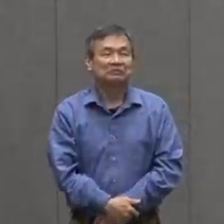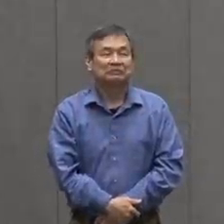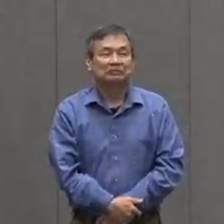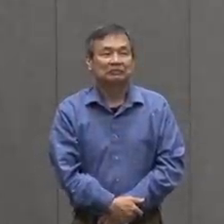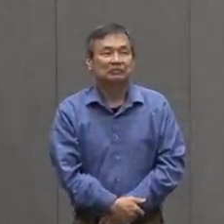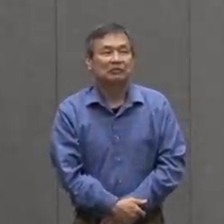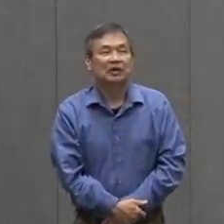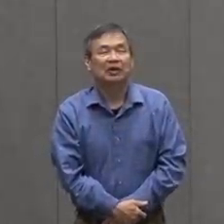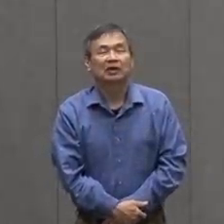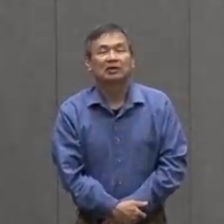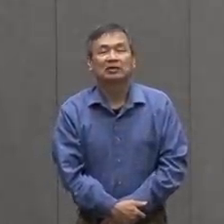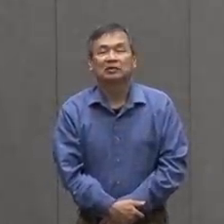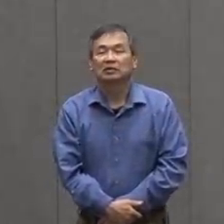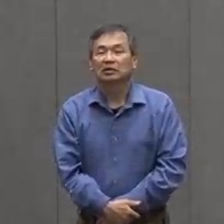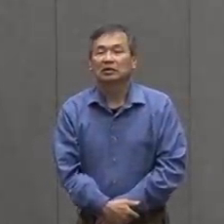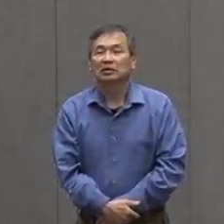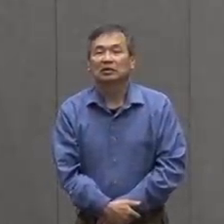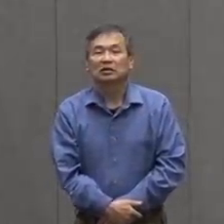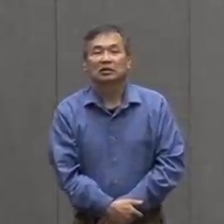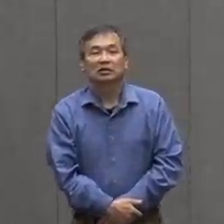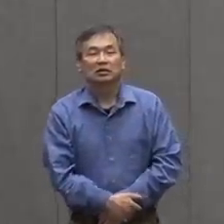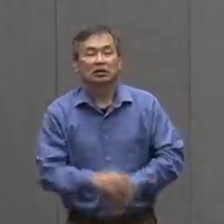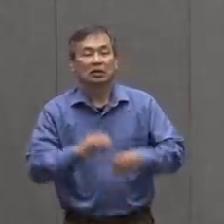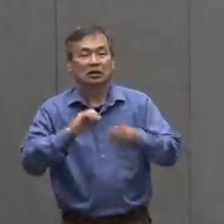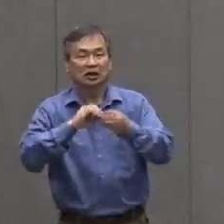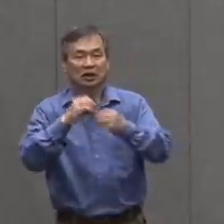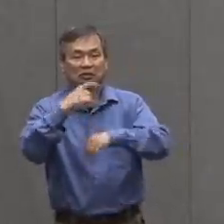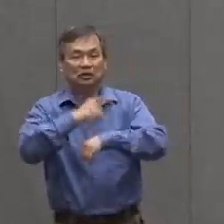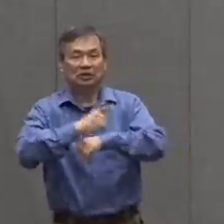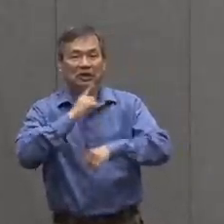So our number of the day is the number 12.